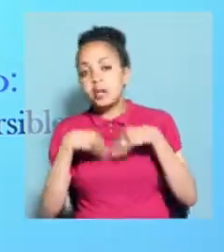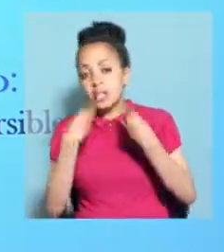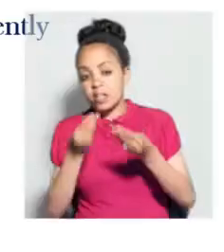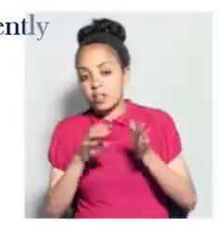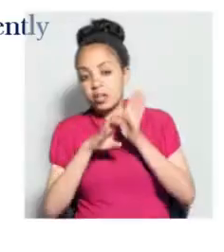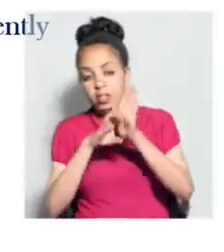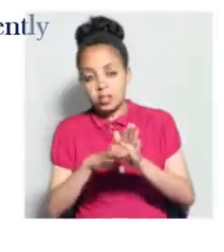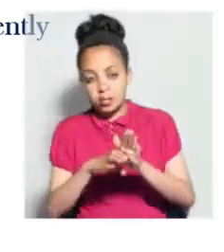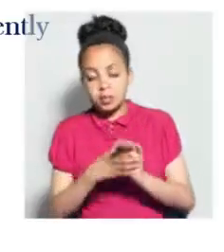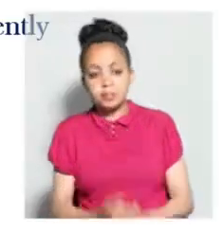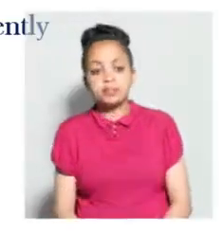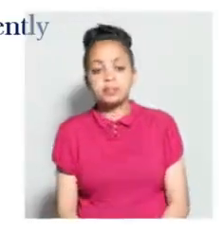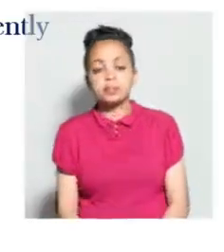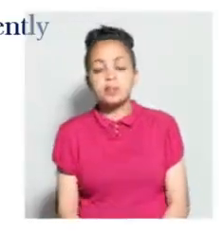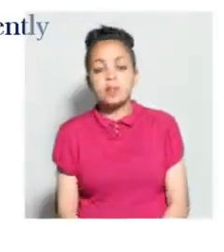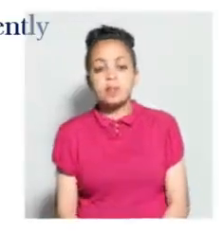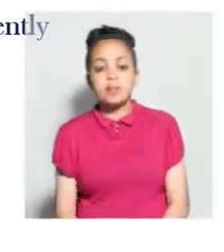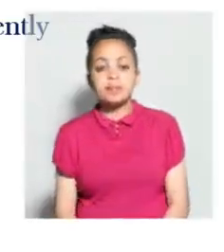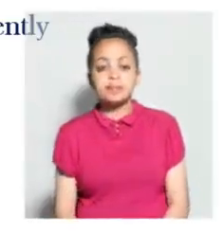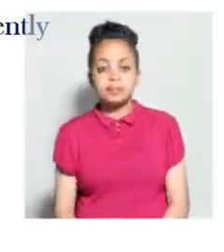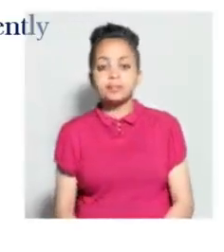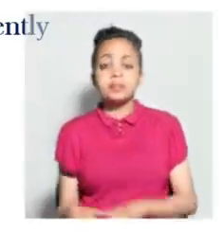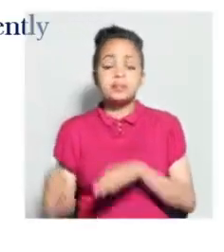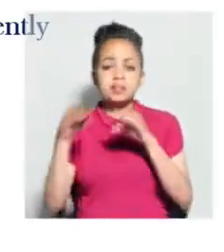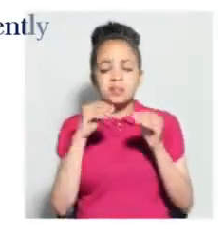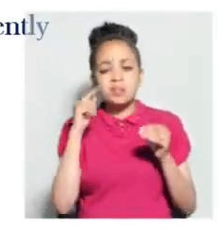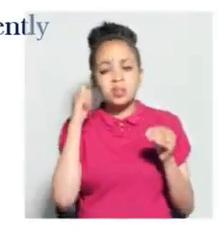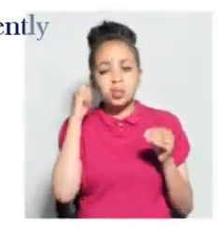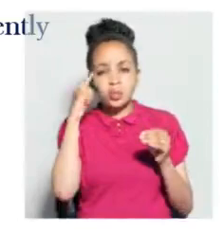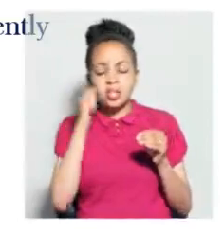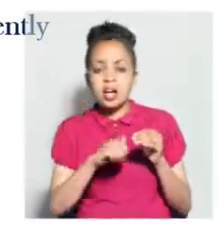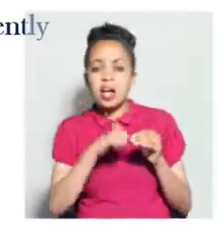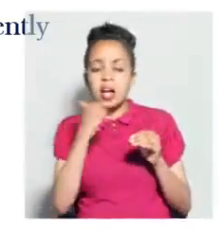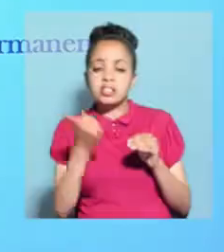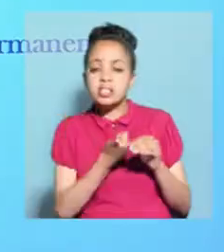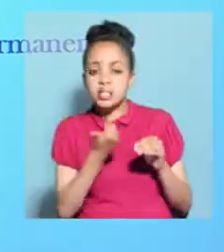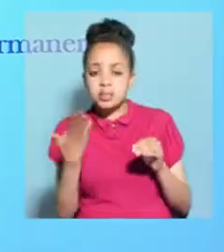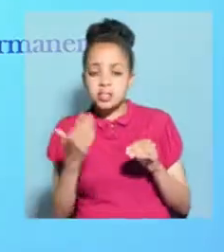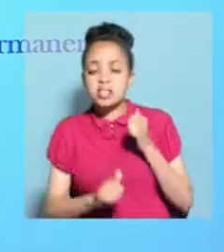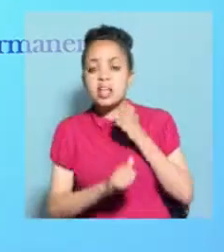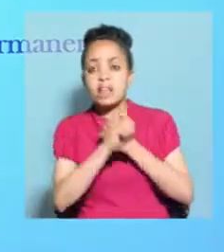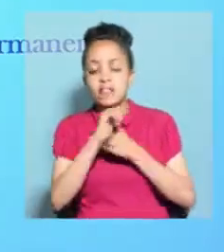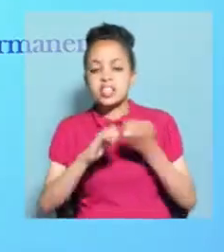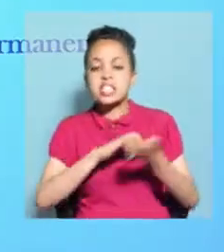example. Student, how do you think other substances affect enzyme